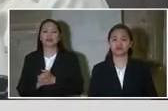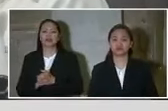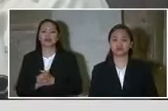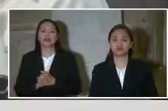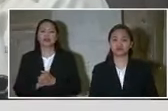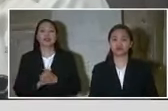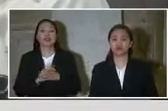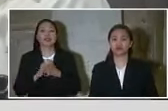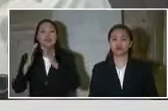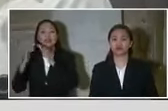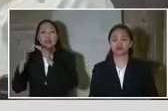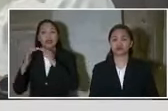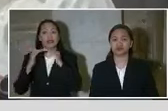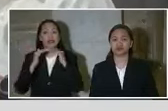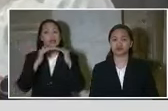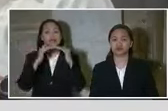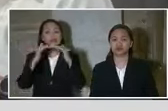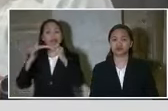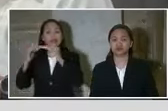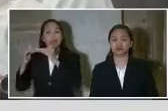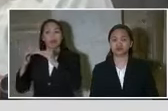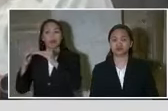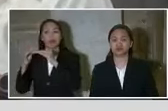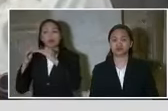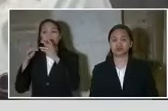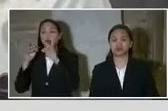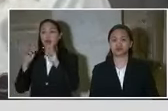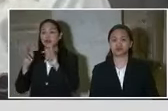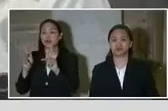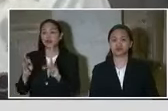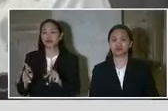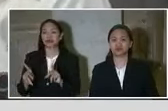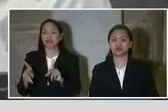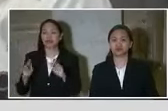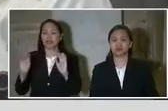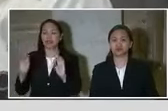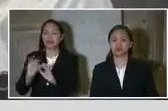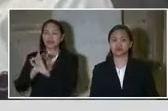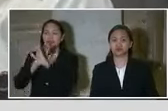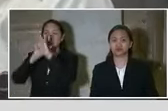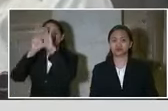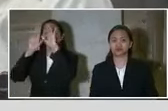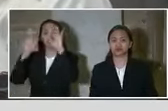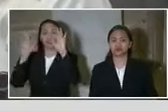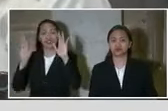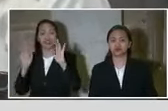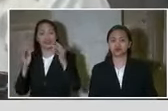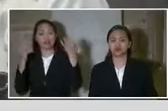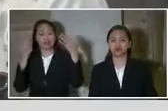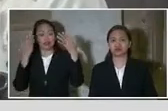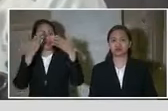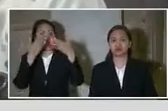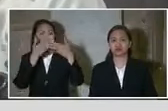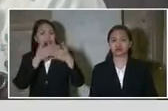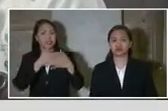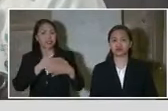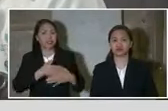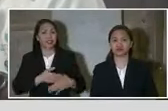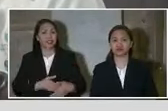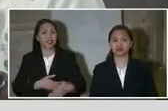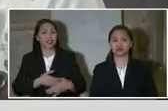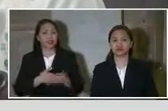The just man is a light in the darkness